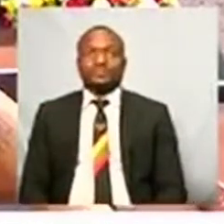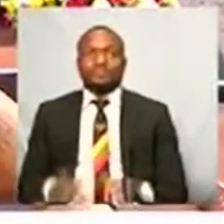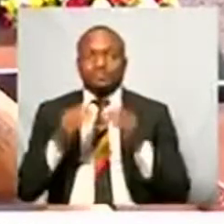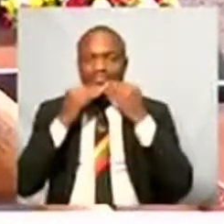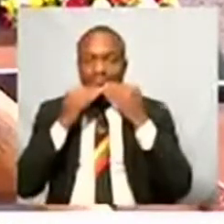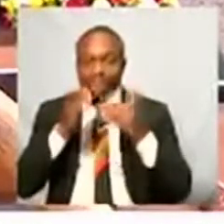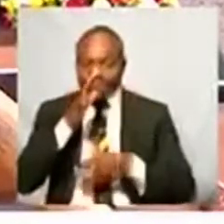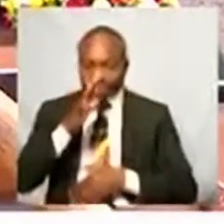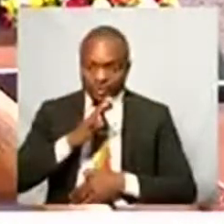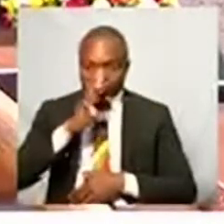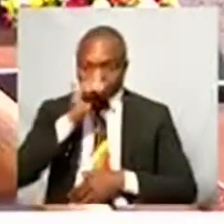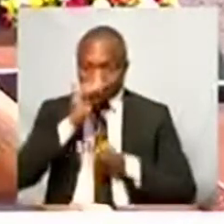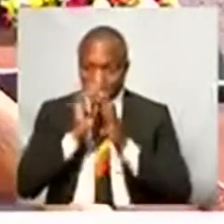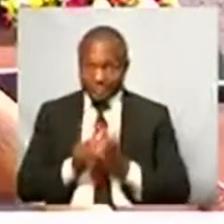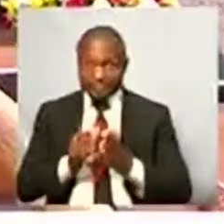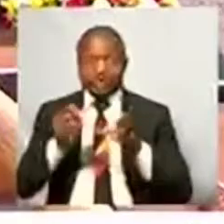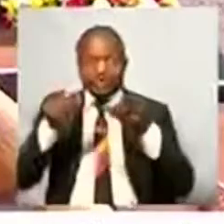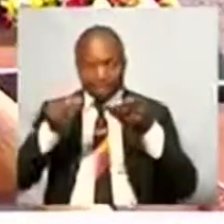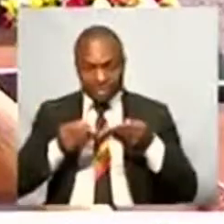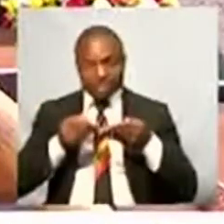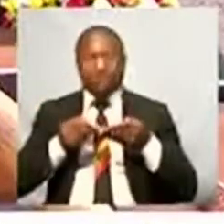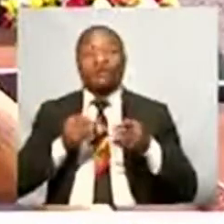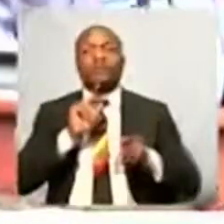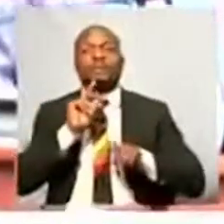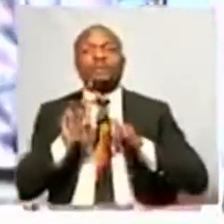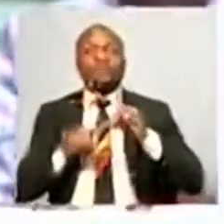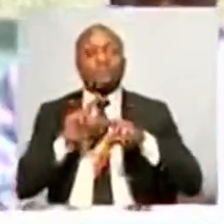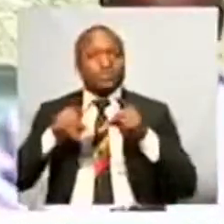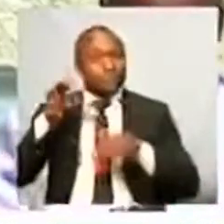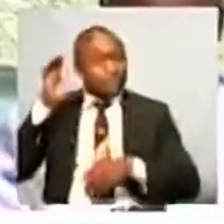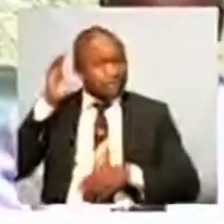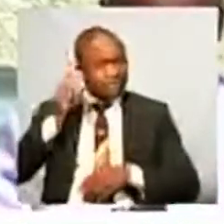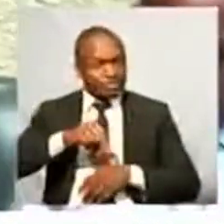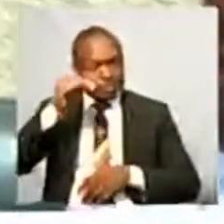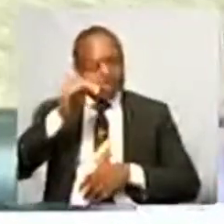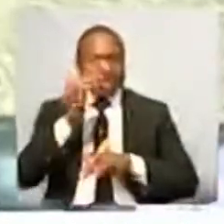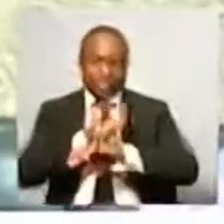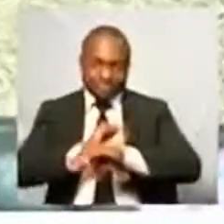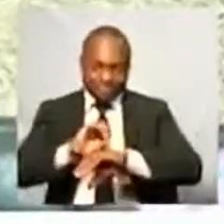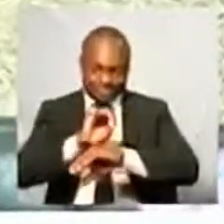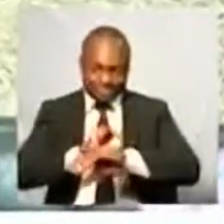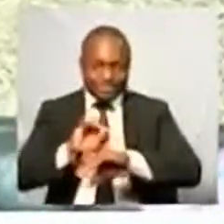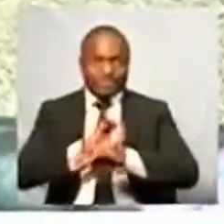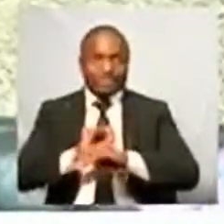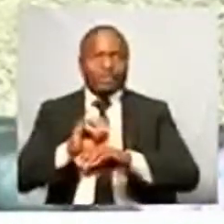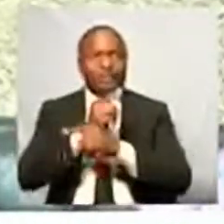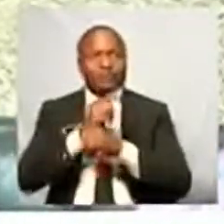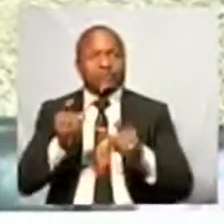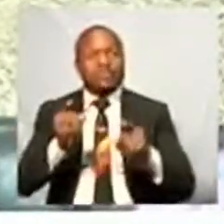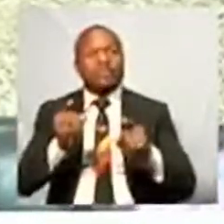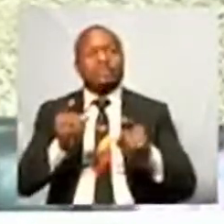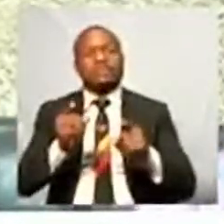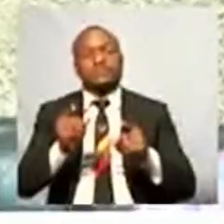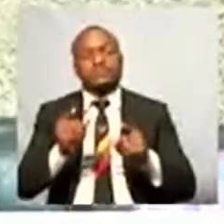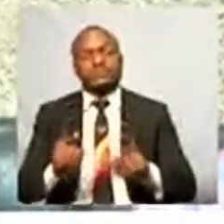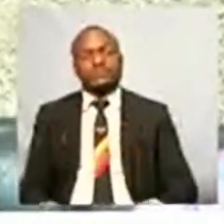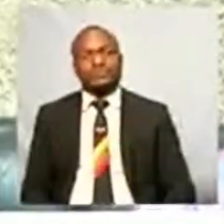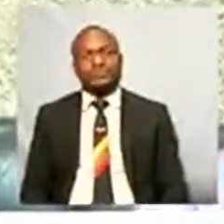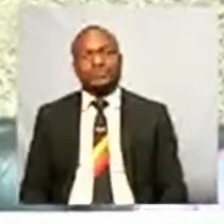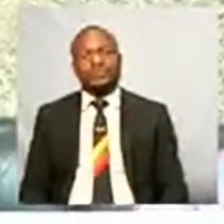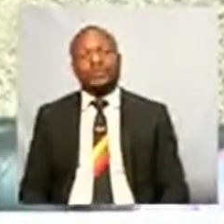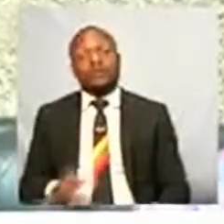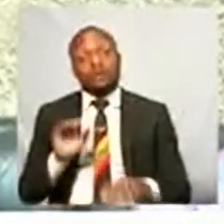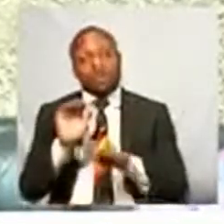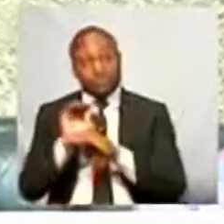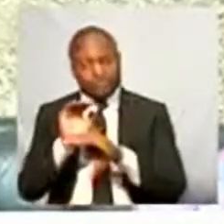Thank you, Madam Speaker, for according the people of Chama North an opportunity just to briefly make